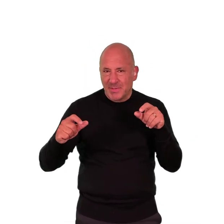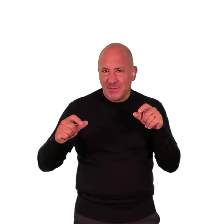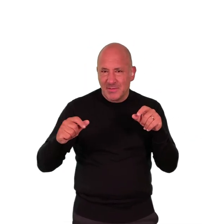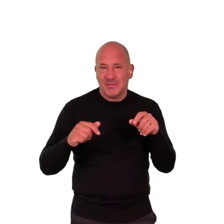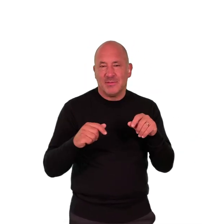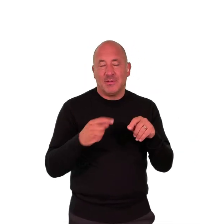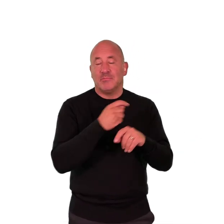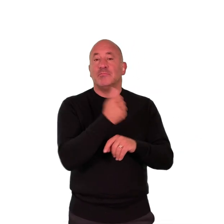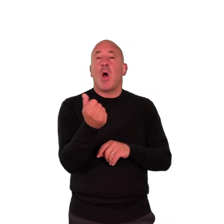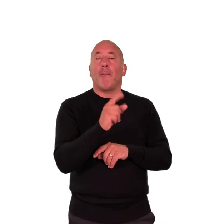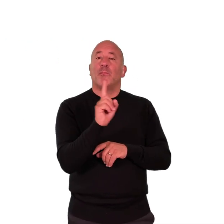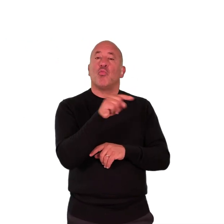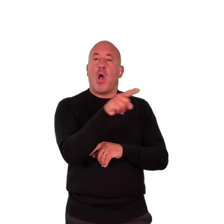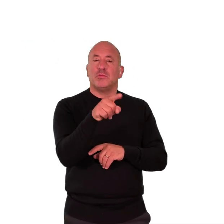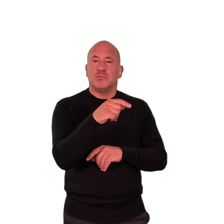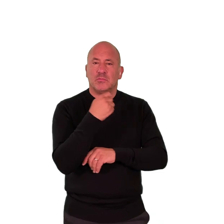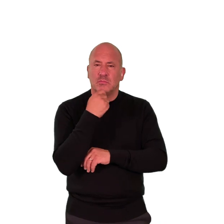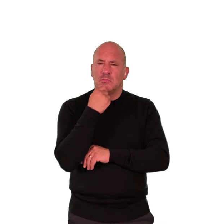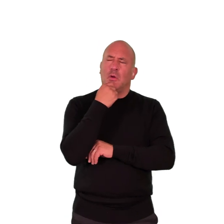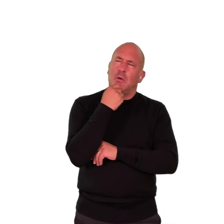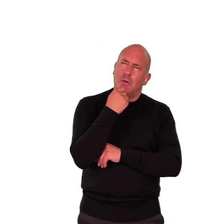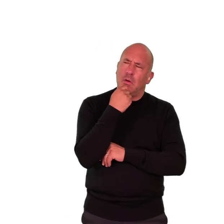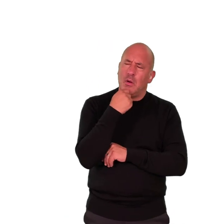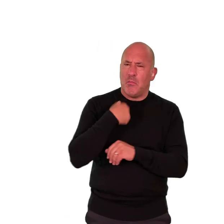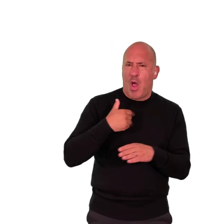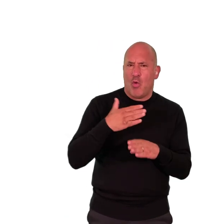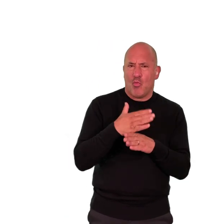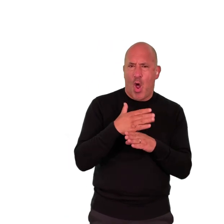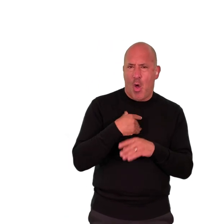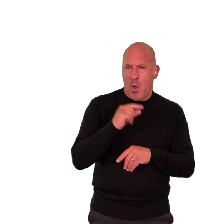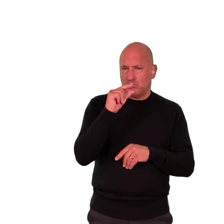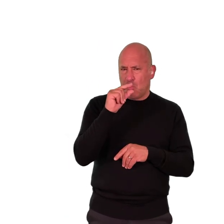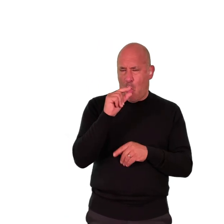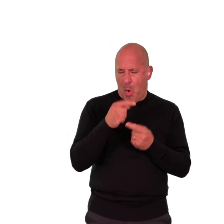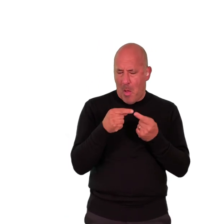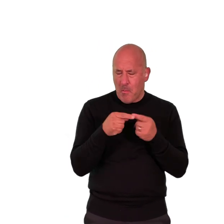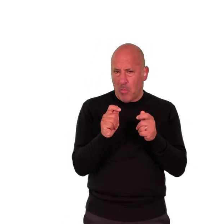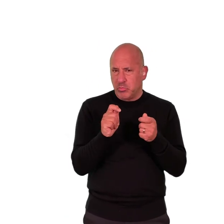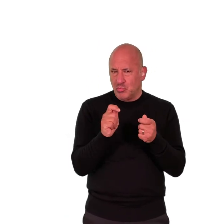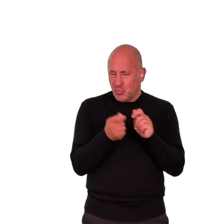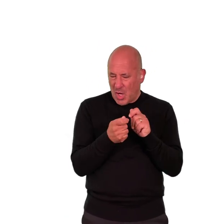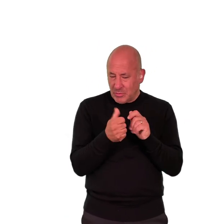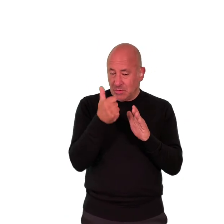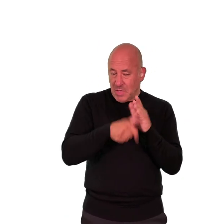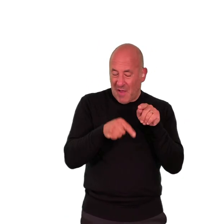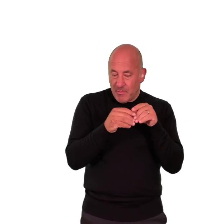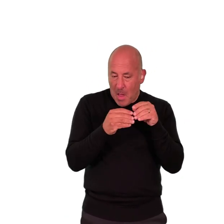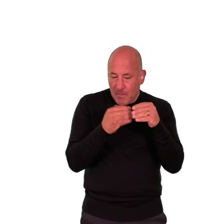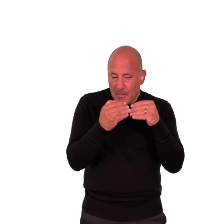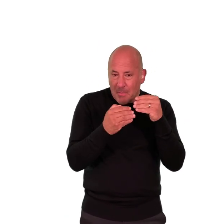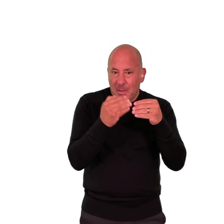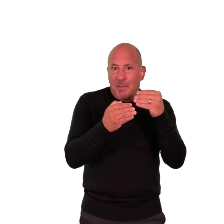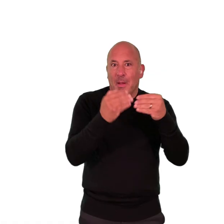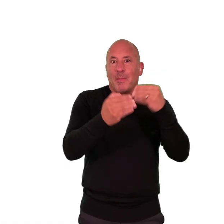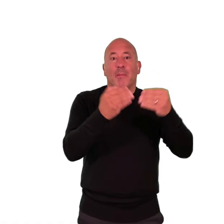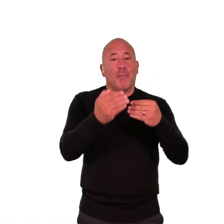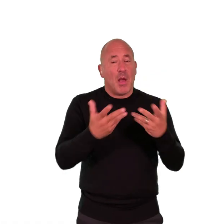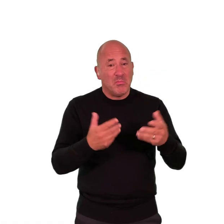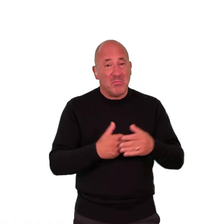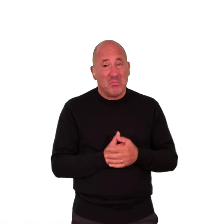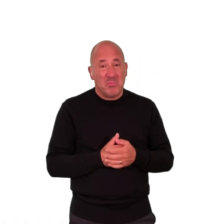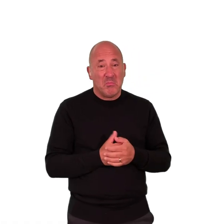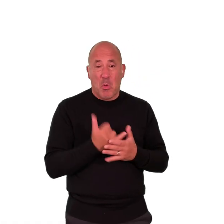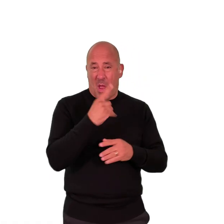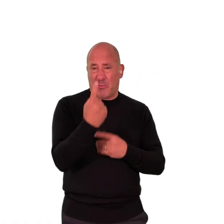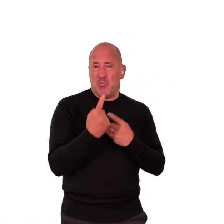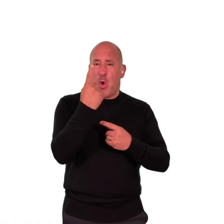start by thinking about a small difference they want to make to their practice and build from there. Or you could consider what you